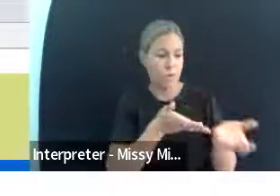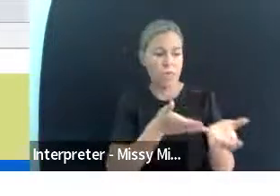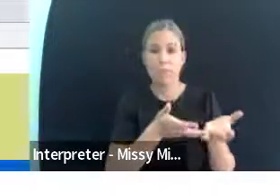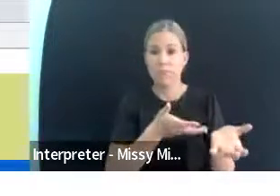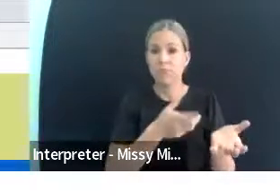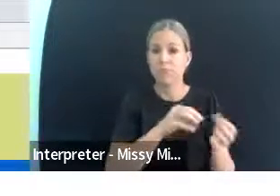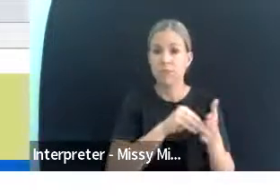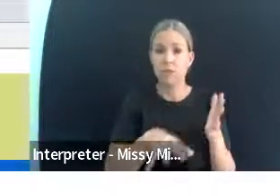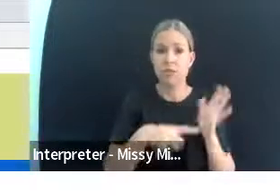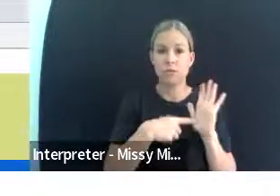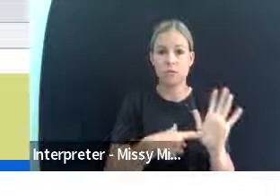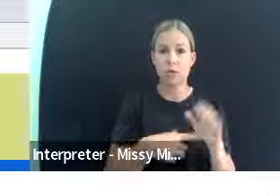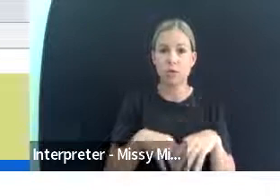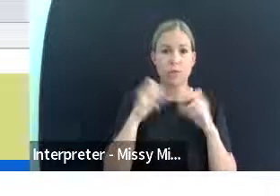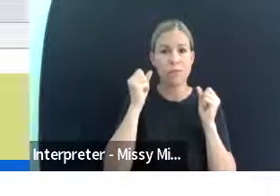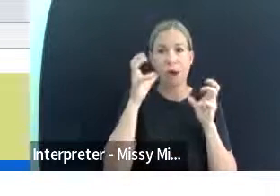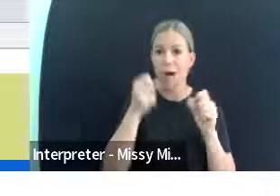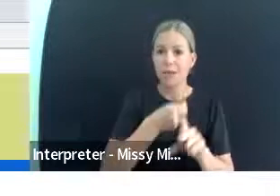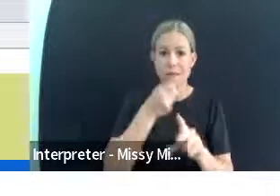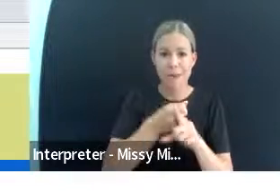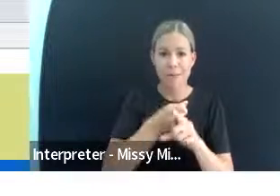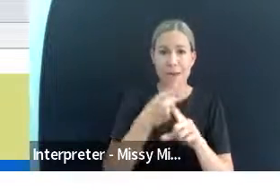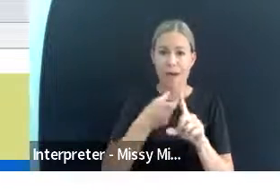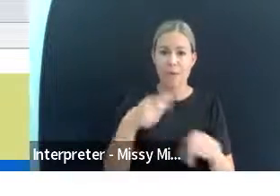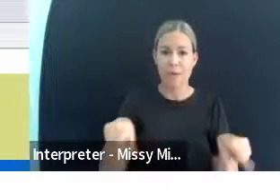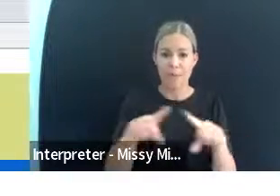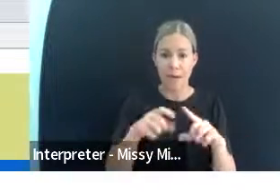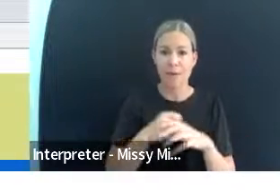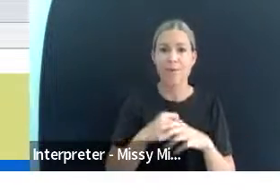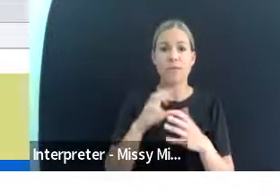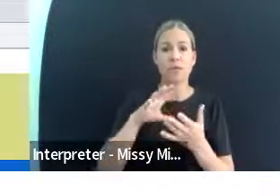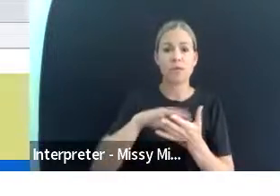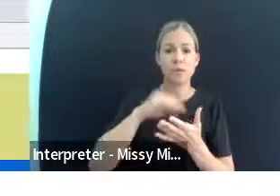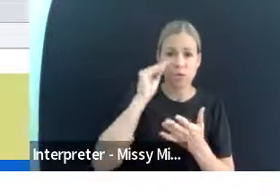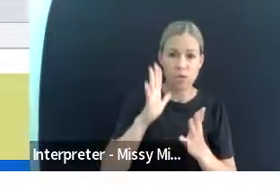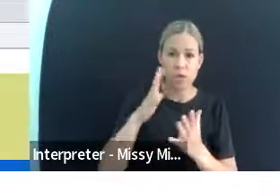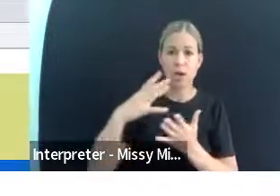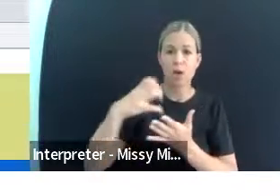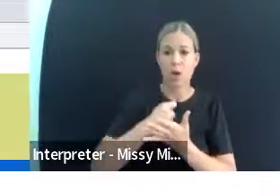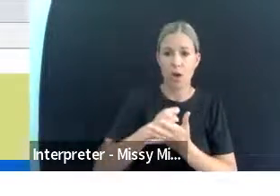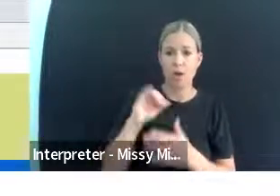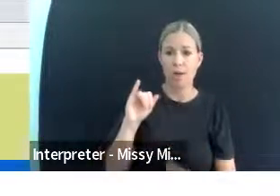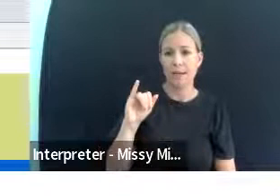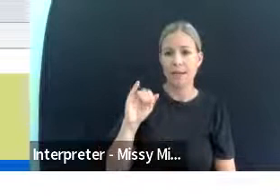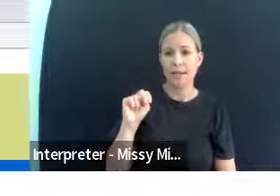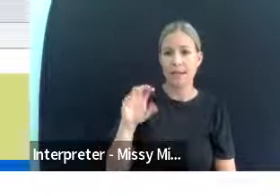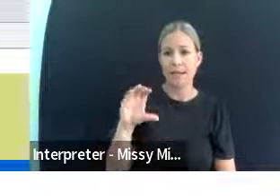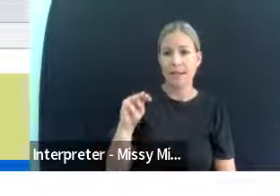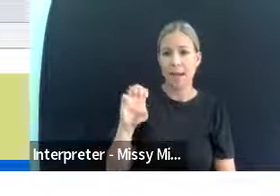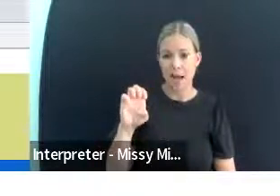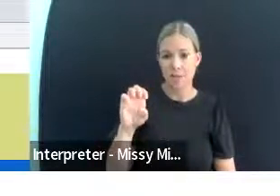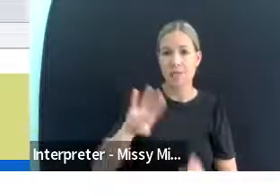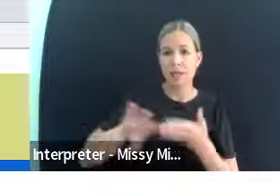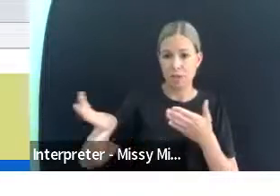the amazing impact of that student earned income exclusion, which is one of an extraordinary work incentives for people who are students